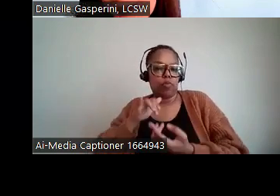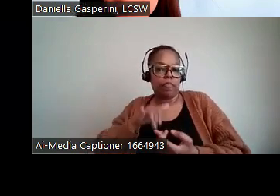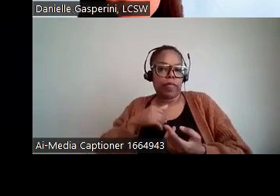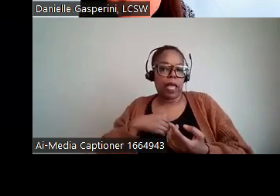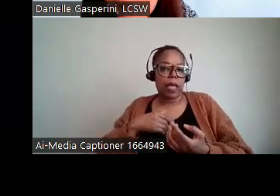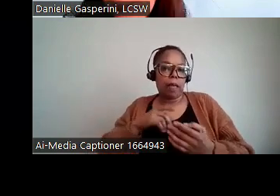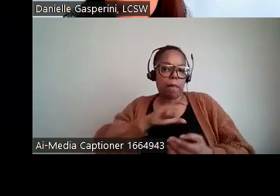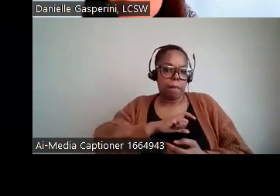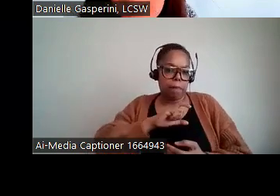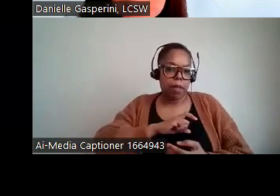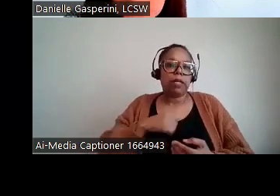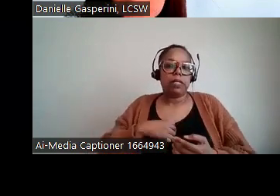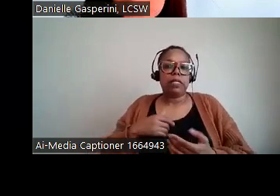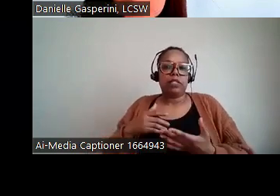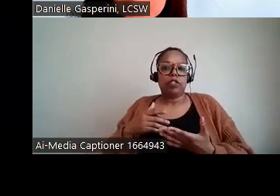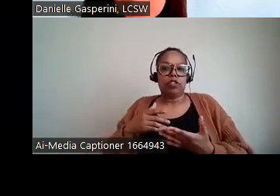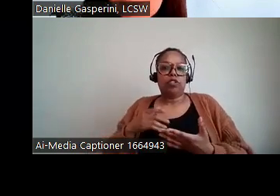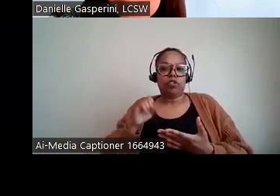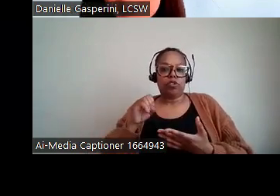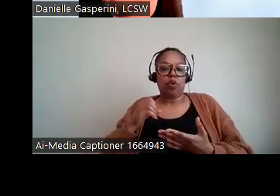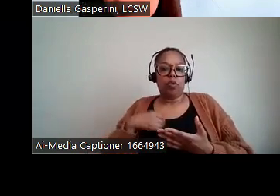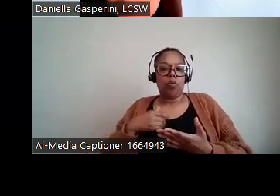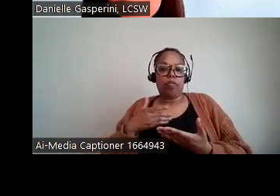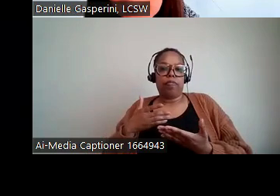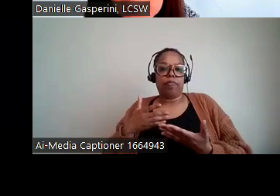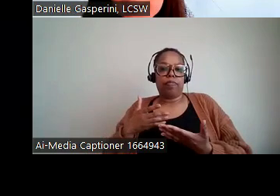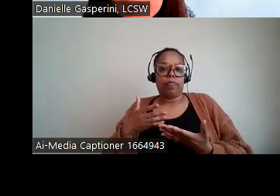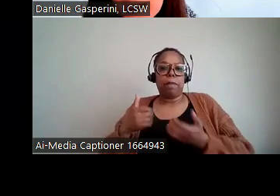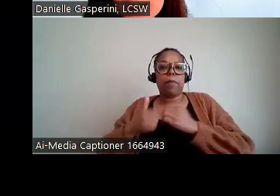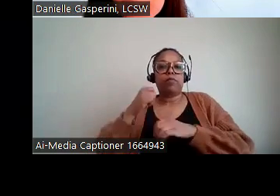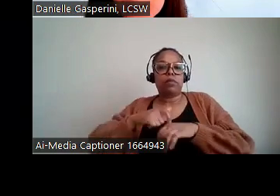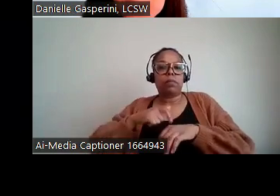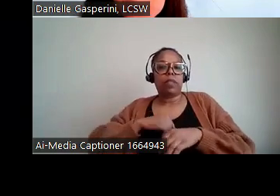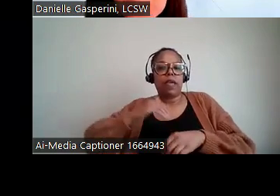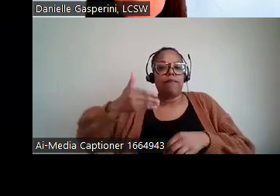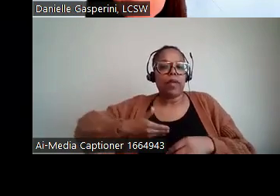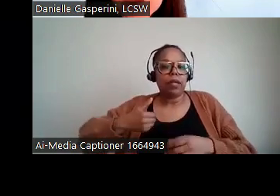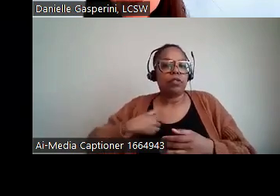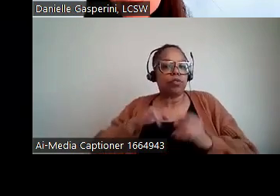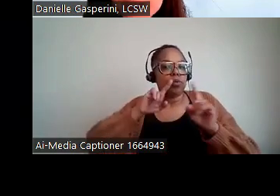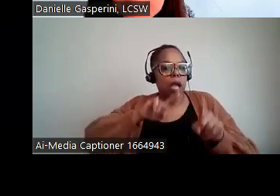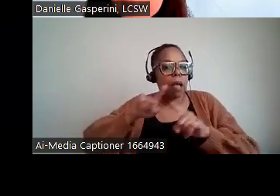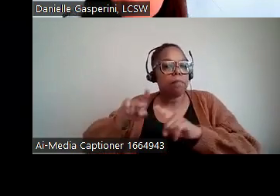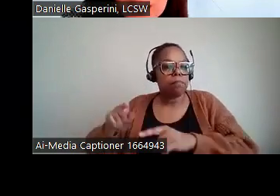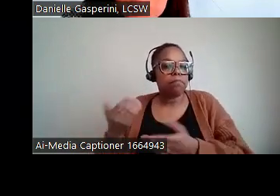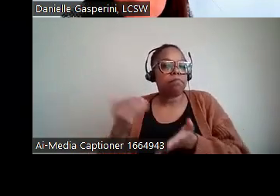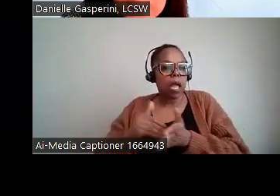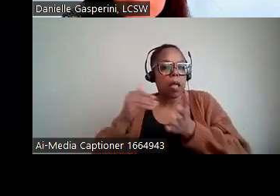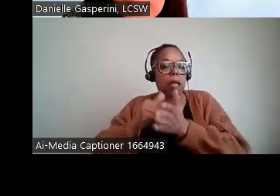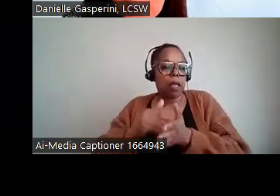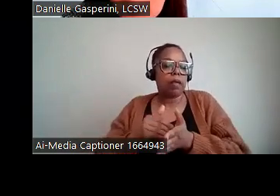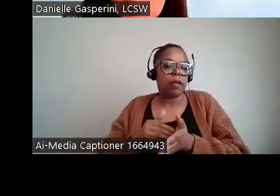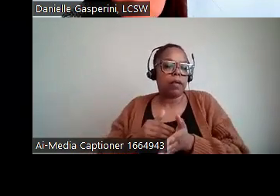departments have actually just invited us back to do private presentations with their police force, just to have